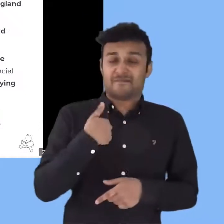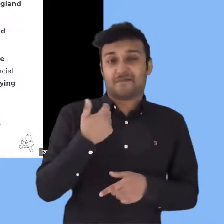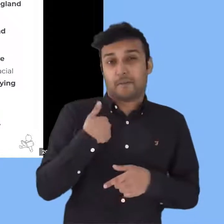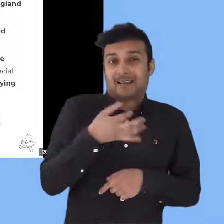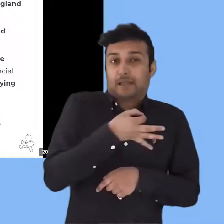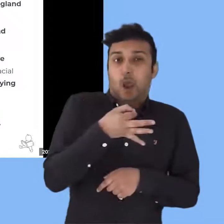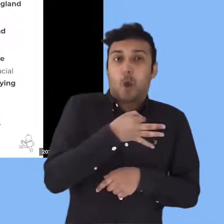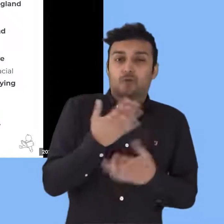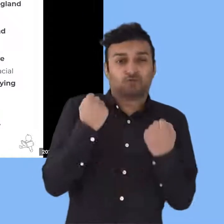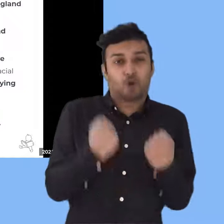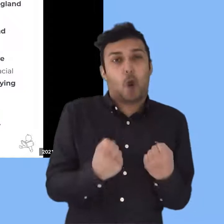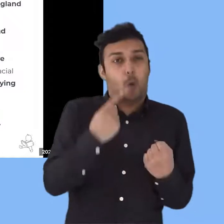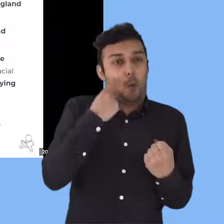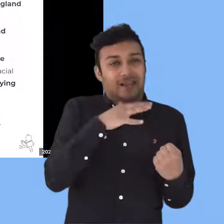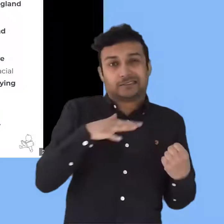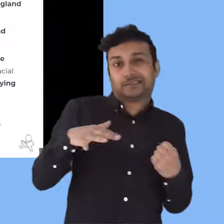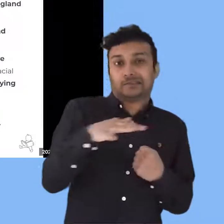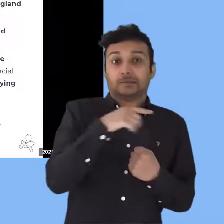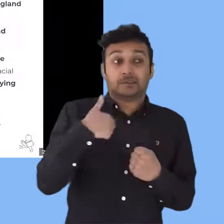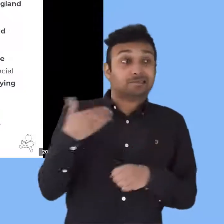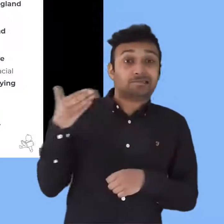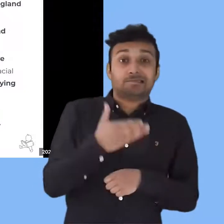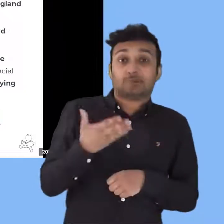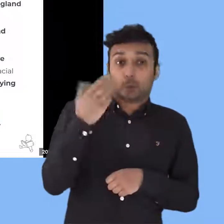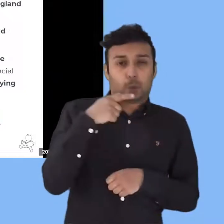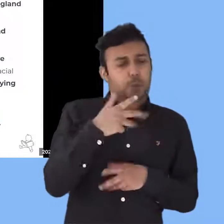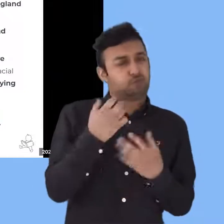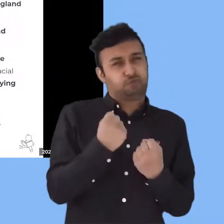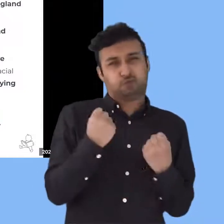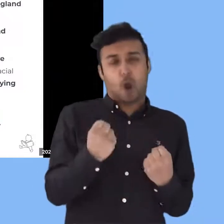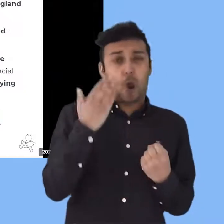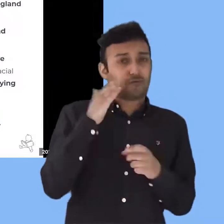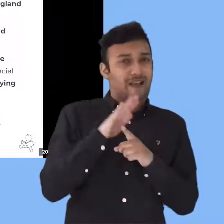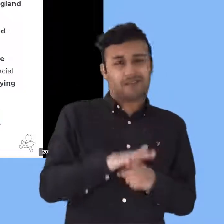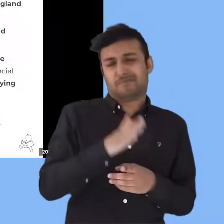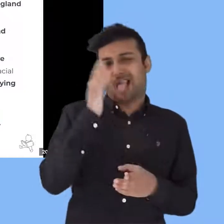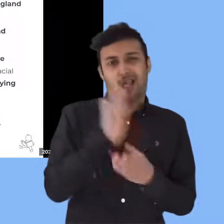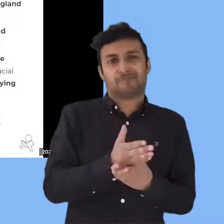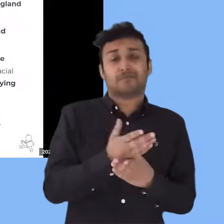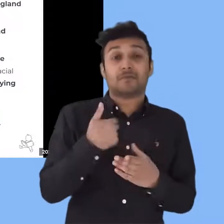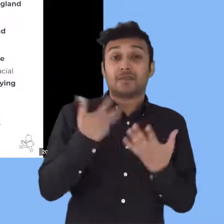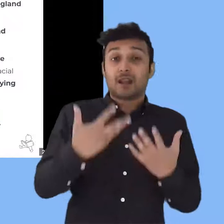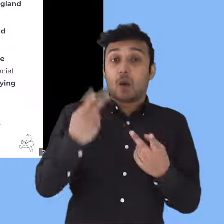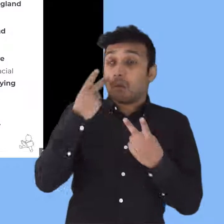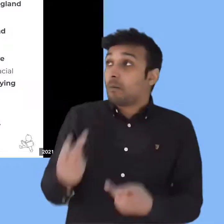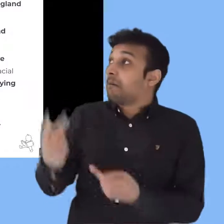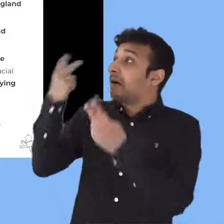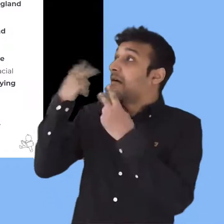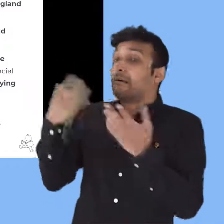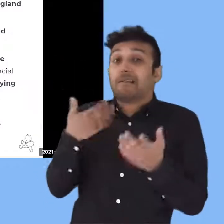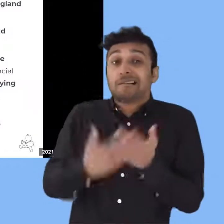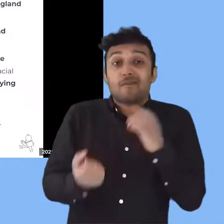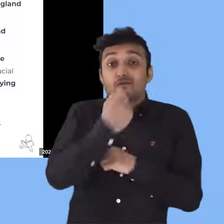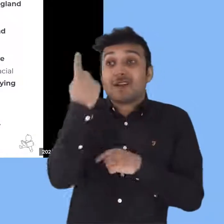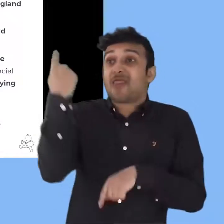and racism was prevalent, absolutely so. It's not something that I realised at that time, and you know, reflecting back on my practice, I was one of